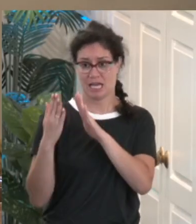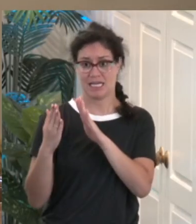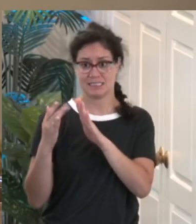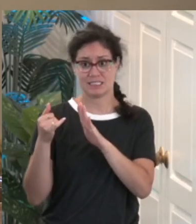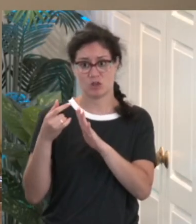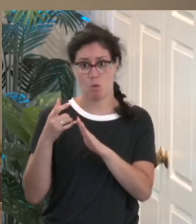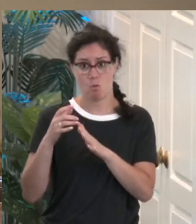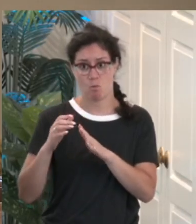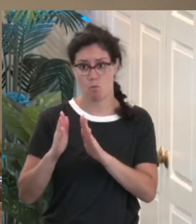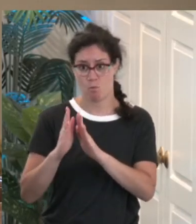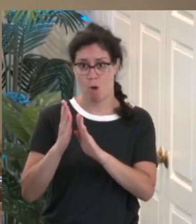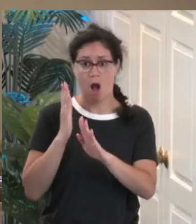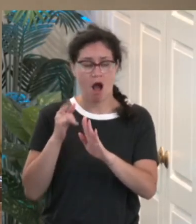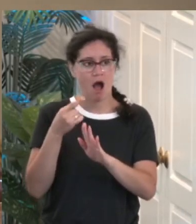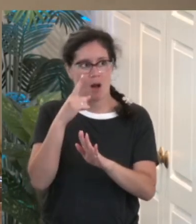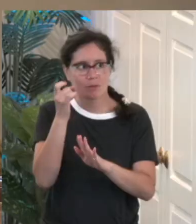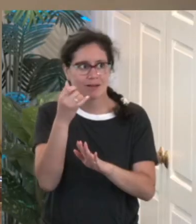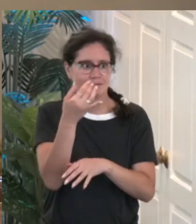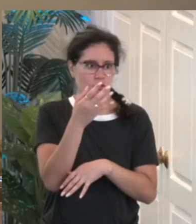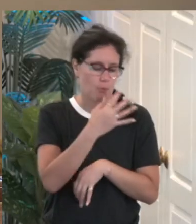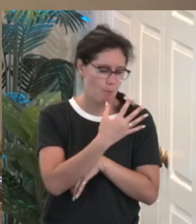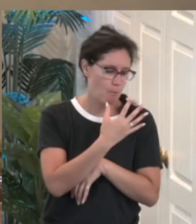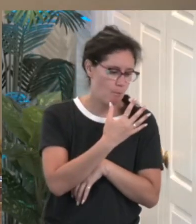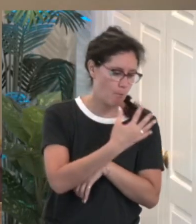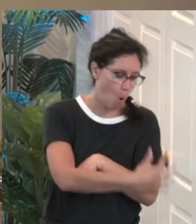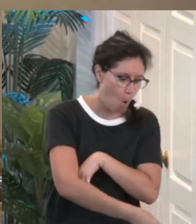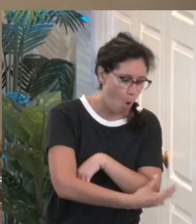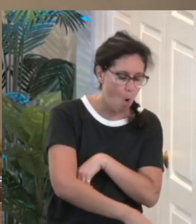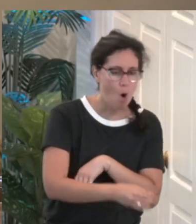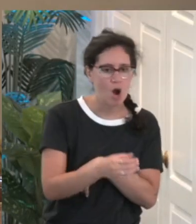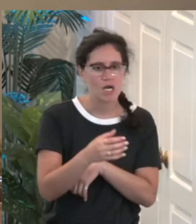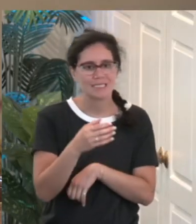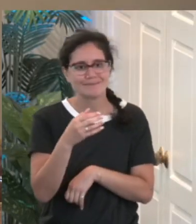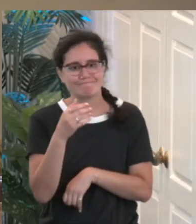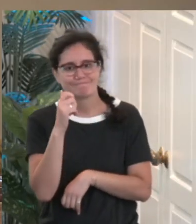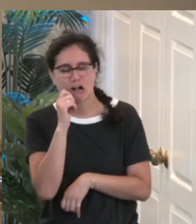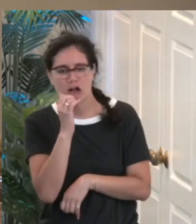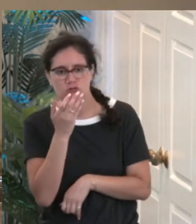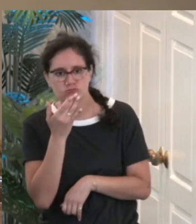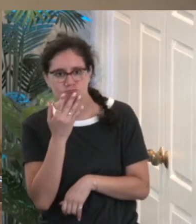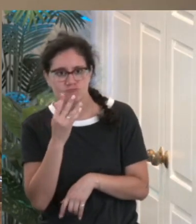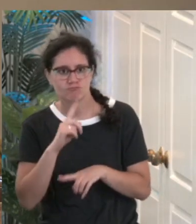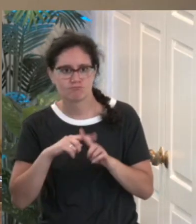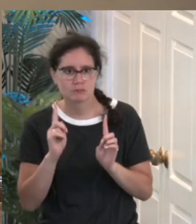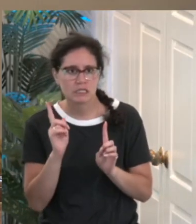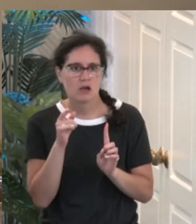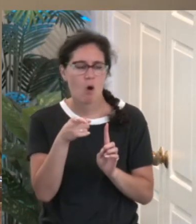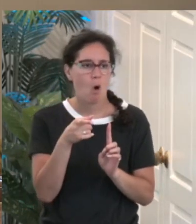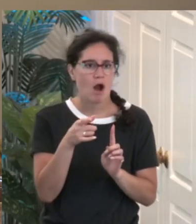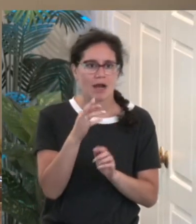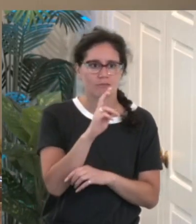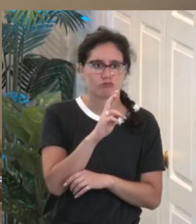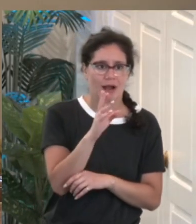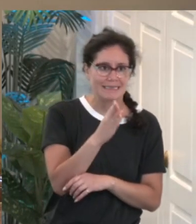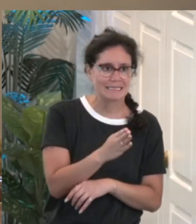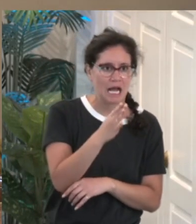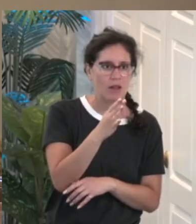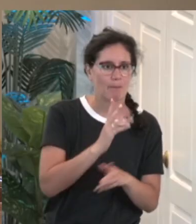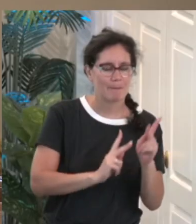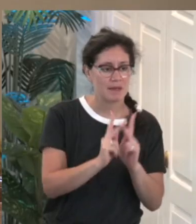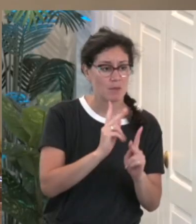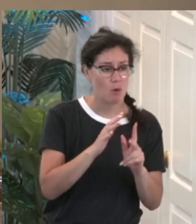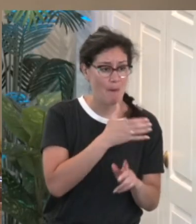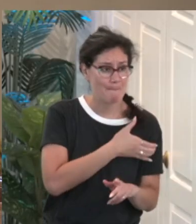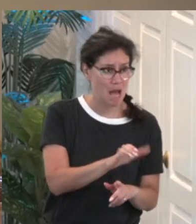poor, because they may be melanated, because they're not on the right side of those executives in power. And